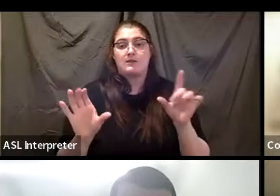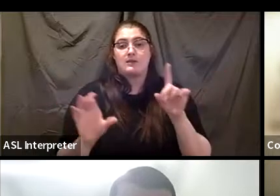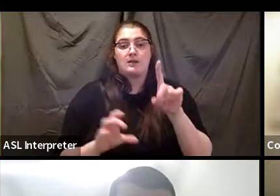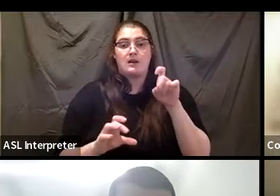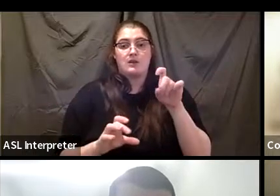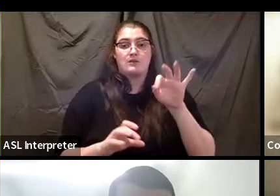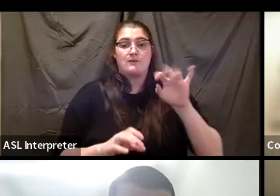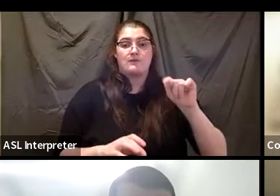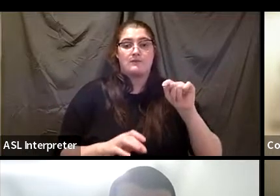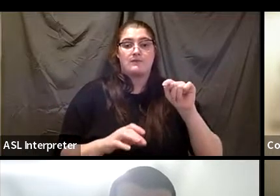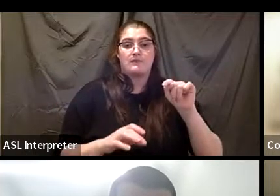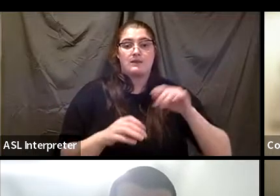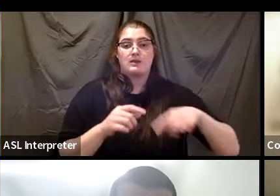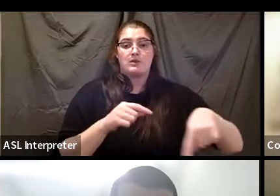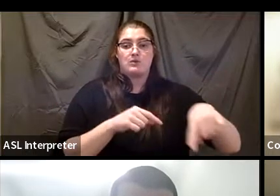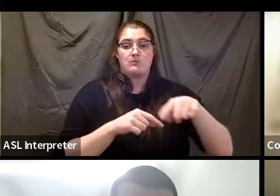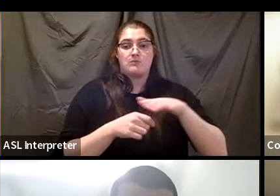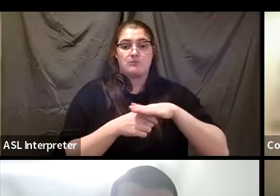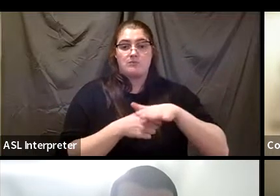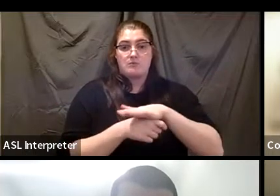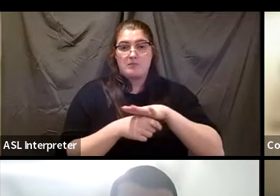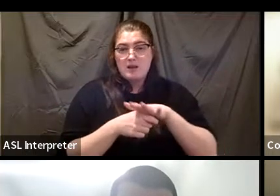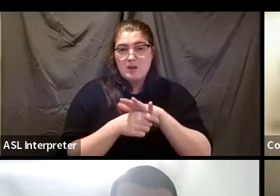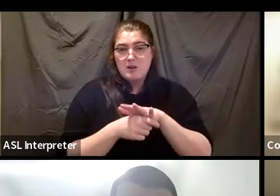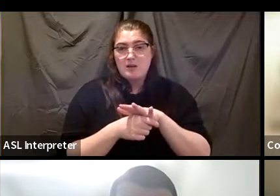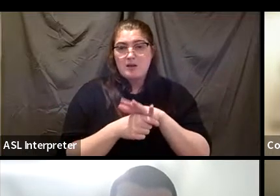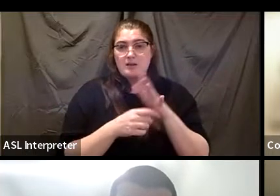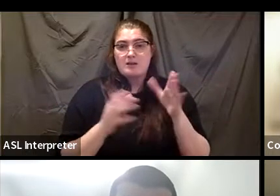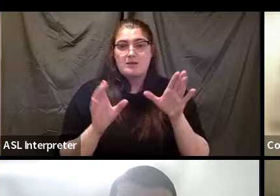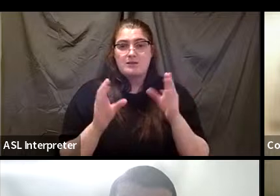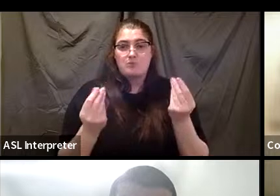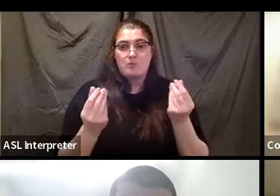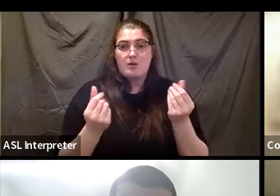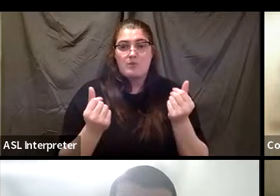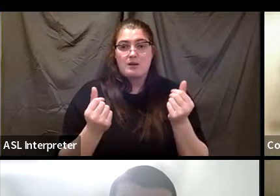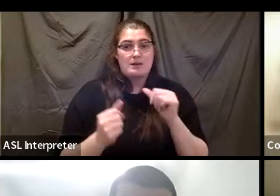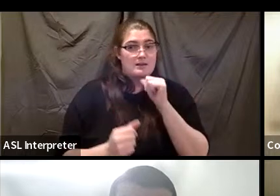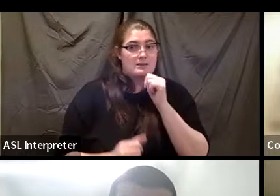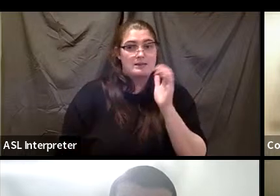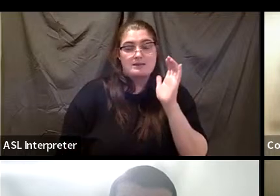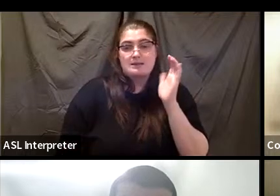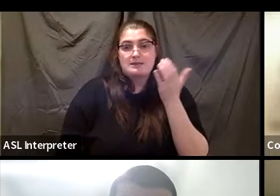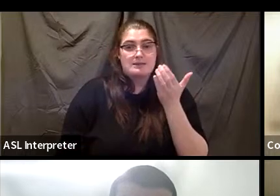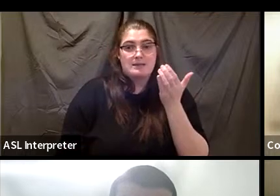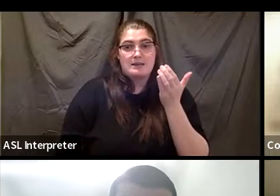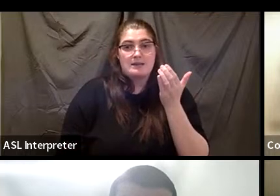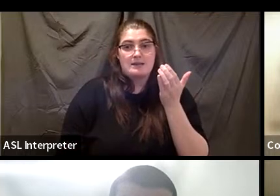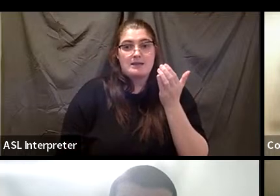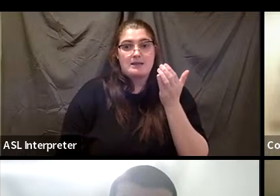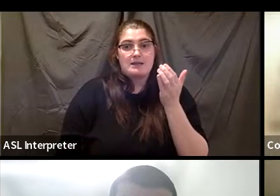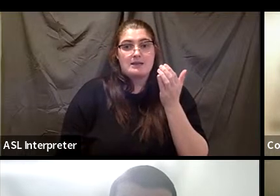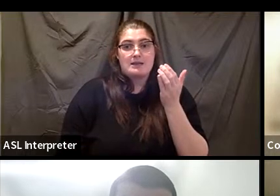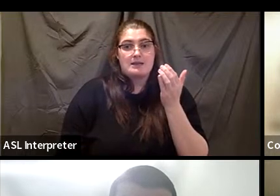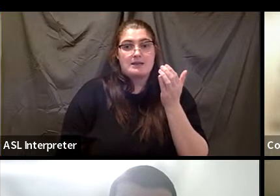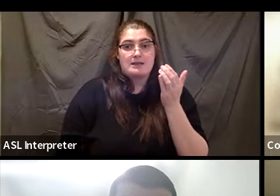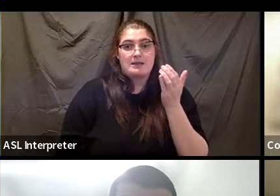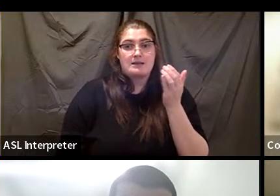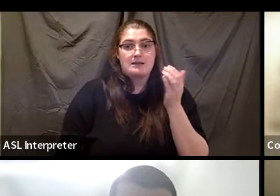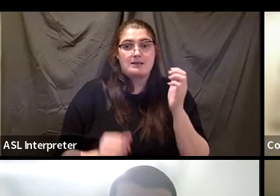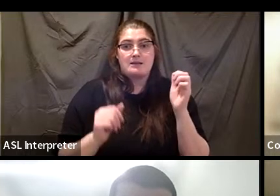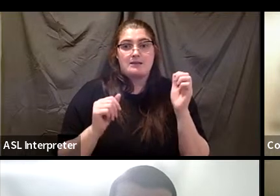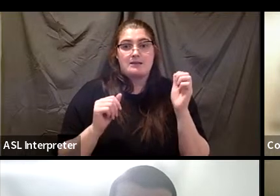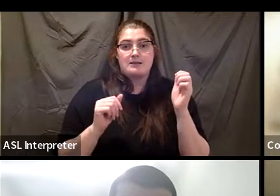of this property that you have, um, sir, and it doesn't seem that it's feasible to place